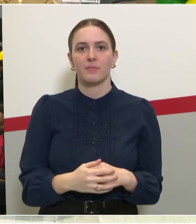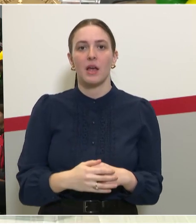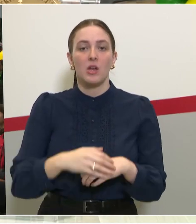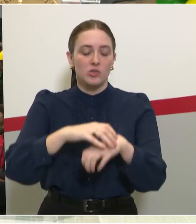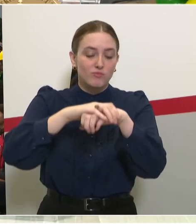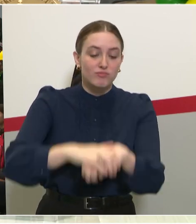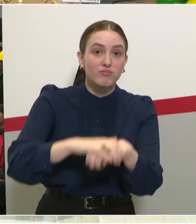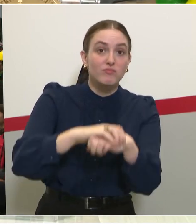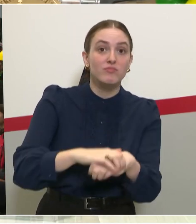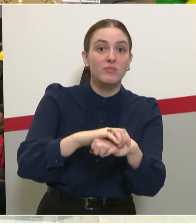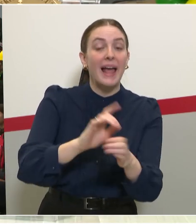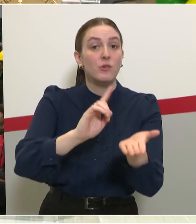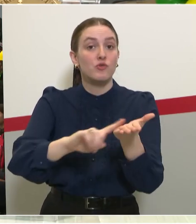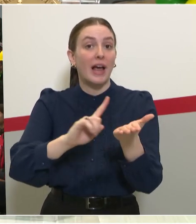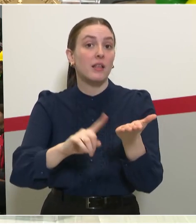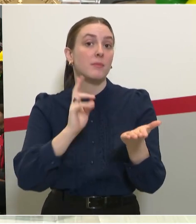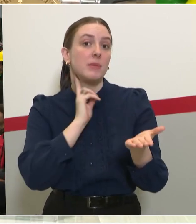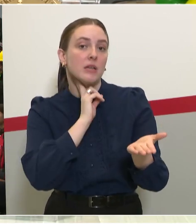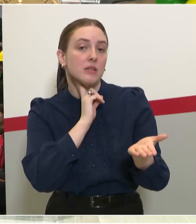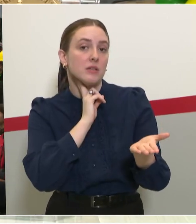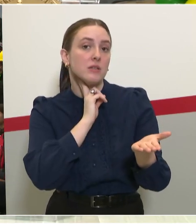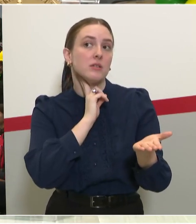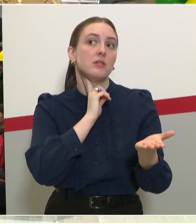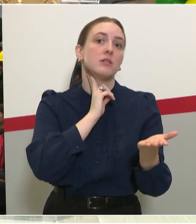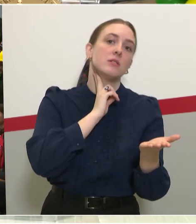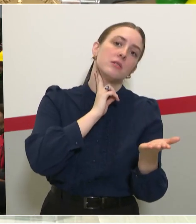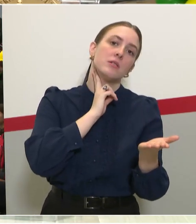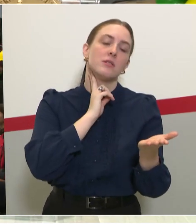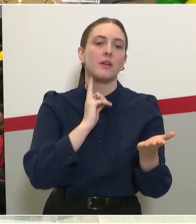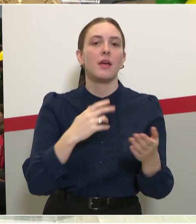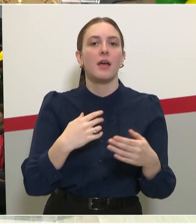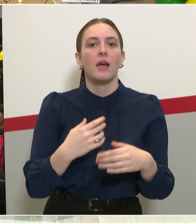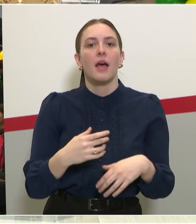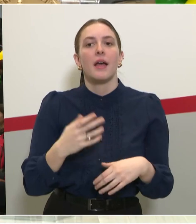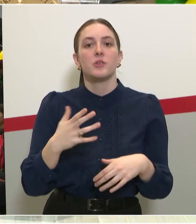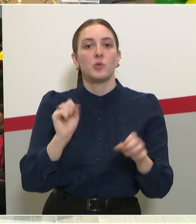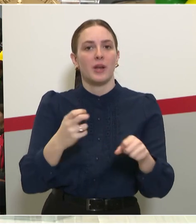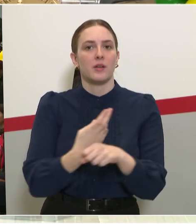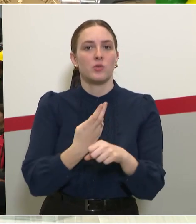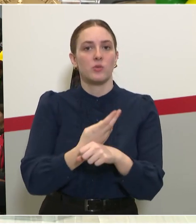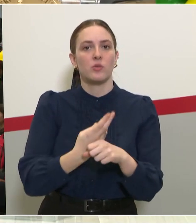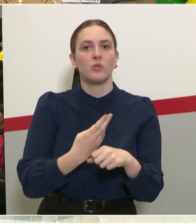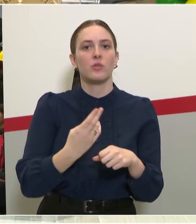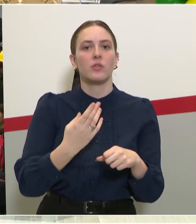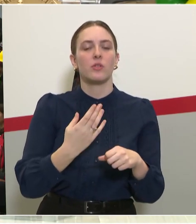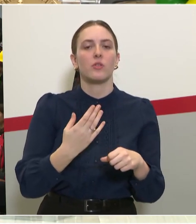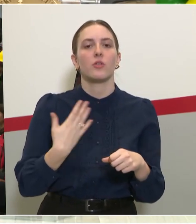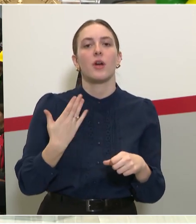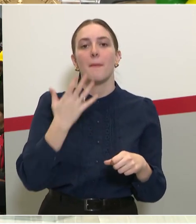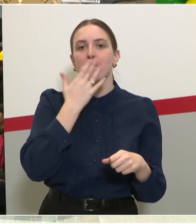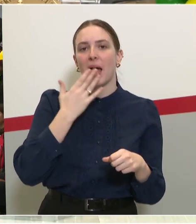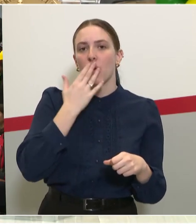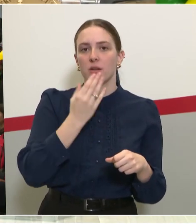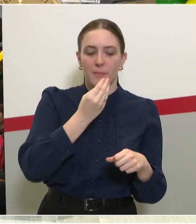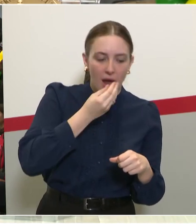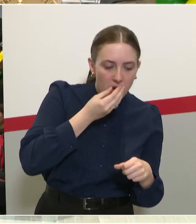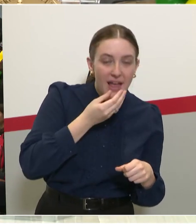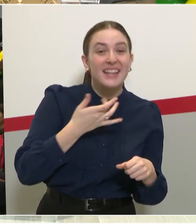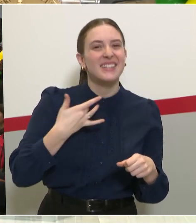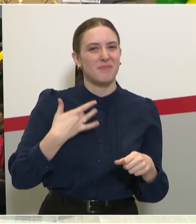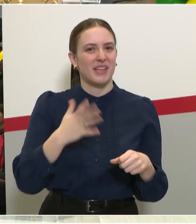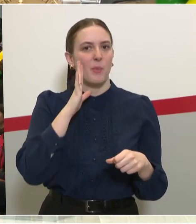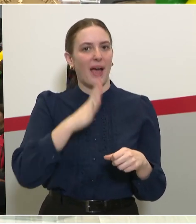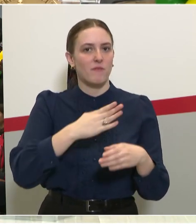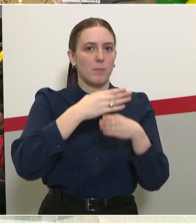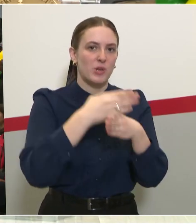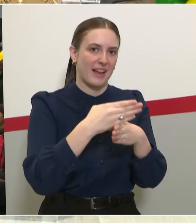pulse. Tilting the head up. Yes. And that's where you do your mouth to mouth. Usually there will be like protectors just for